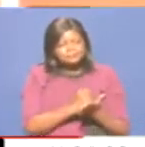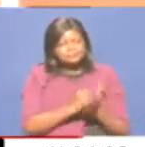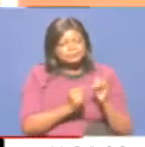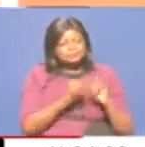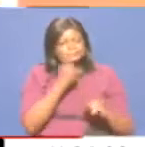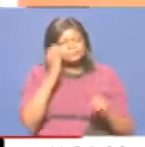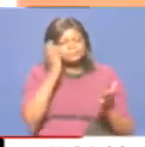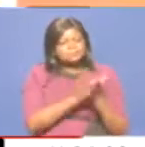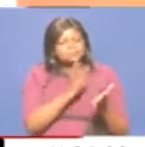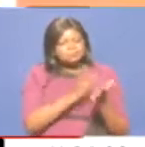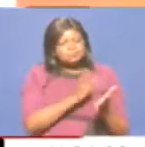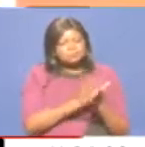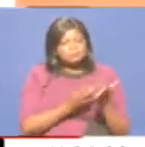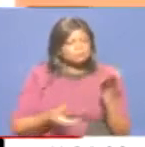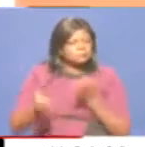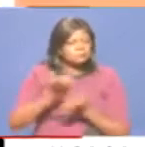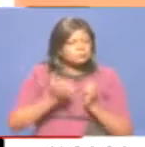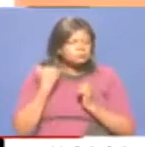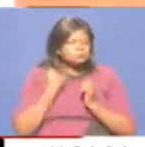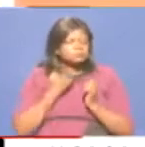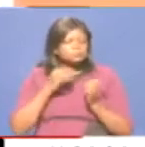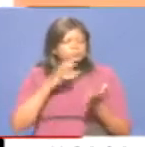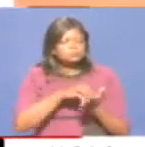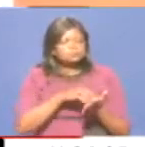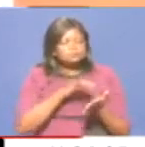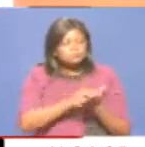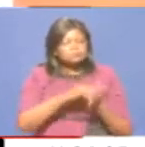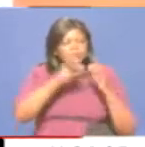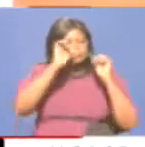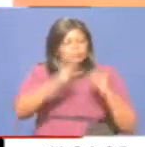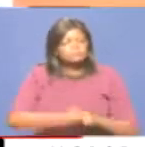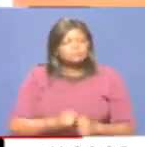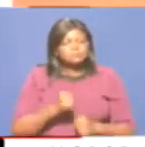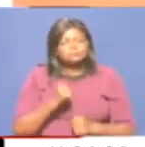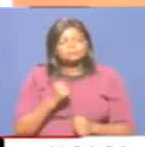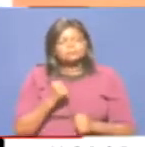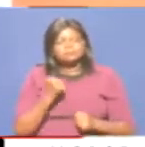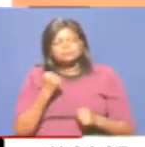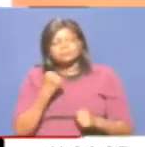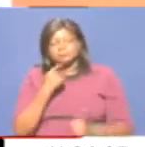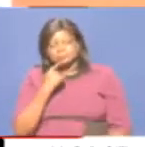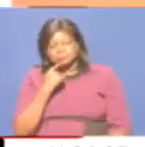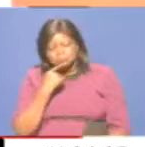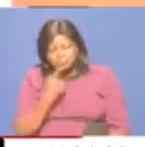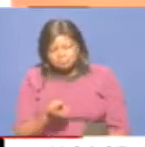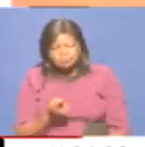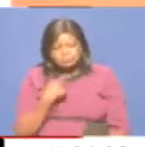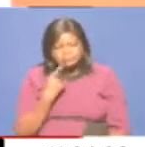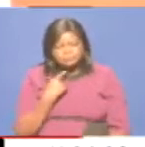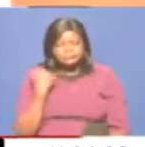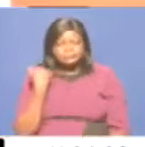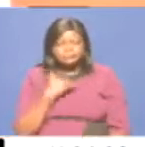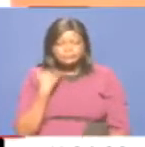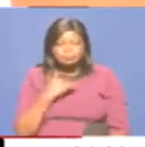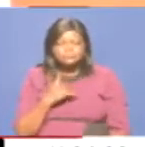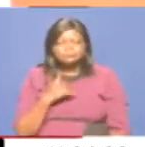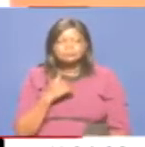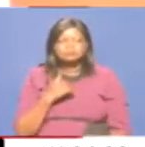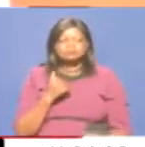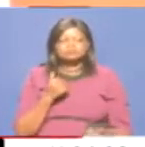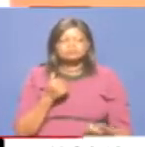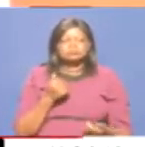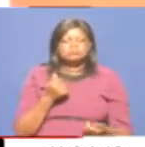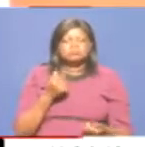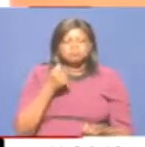witness in economic crime cases, so that we can nail thieves of public money through the Auditor General report. Remember,